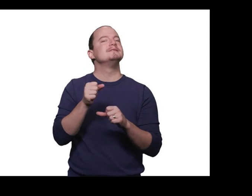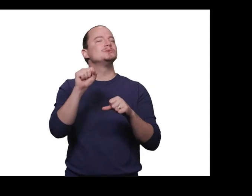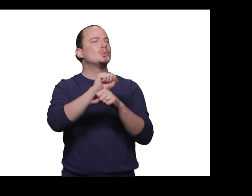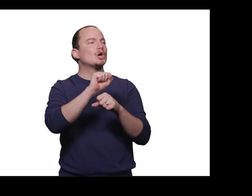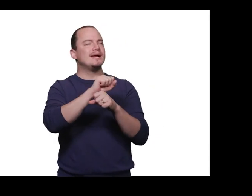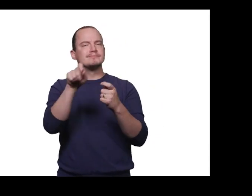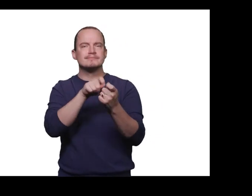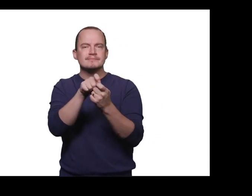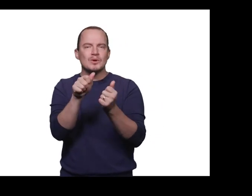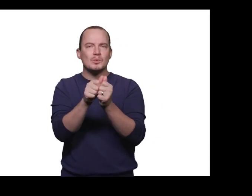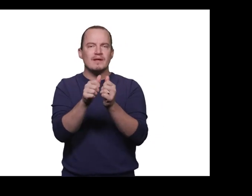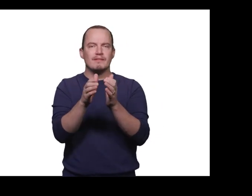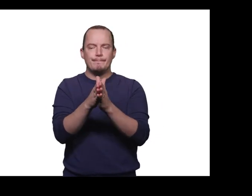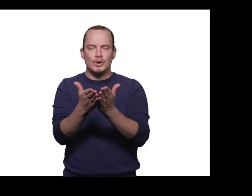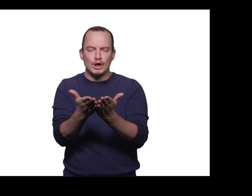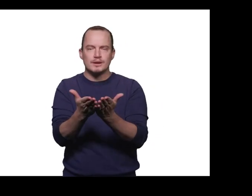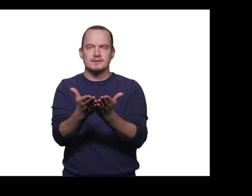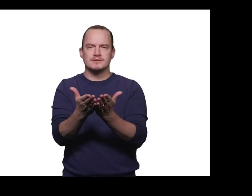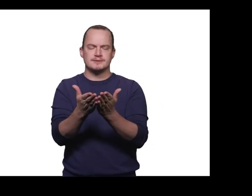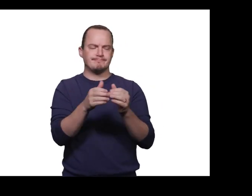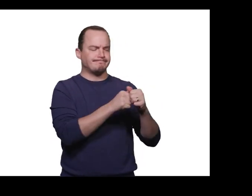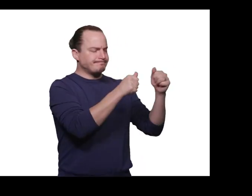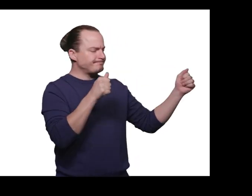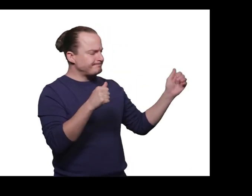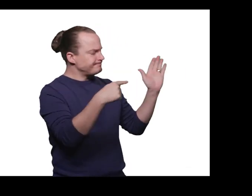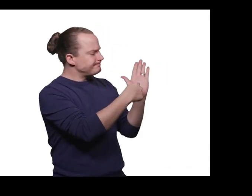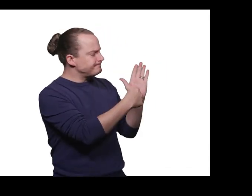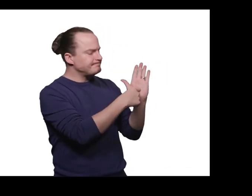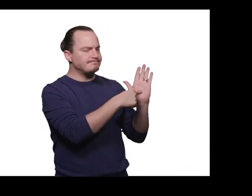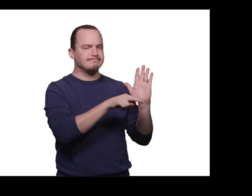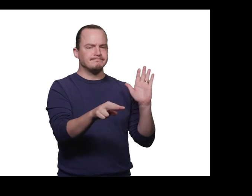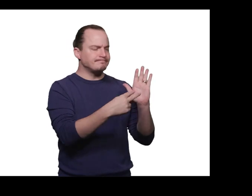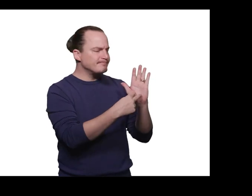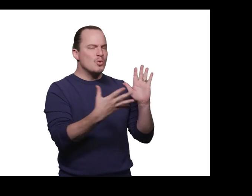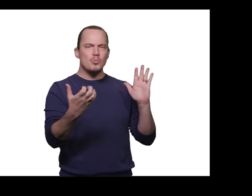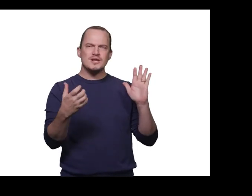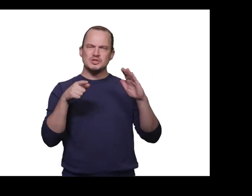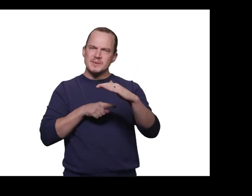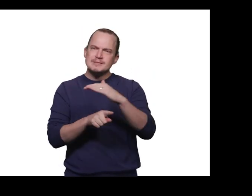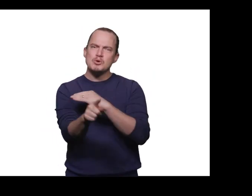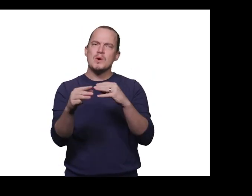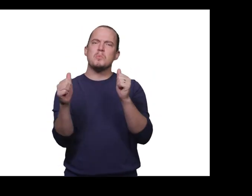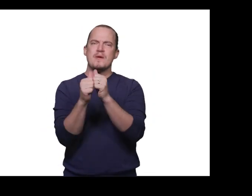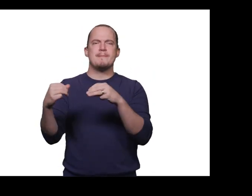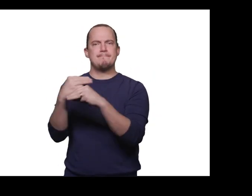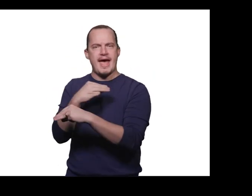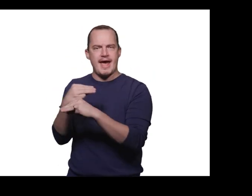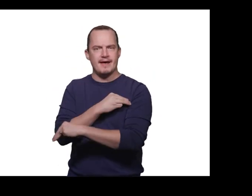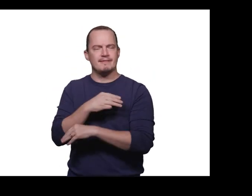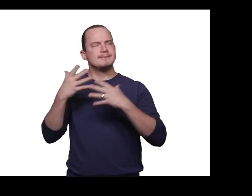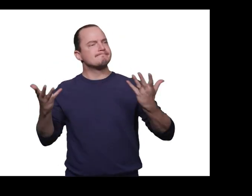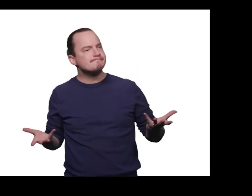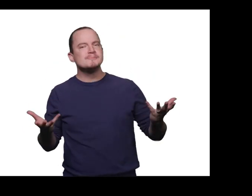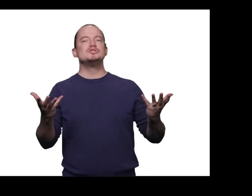book and wanted to explore math through this book. So we started with